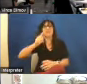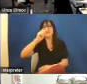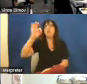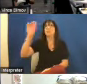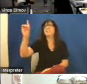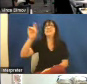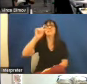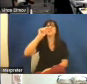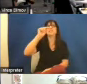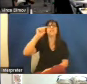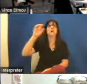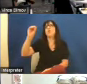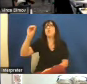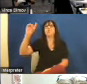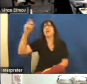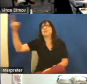TODHH.